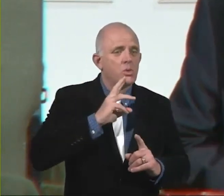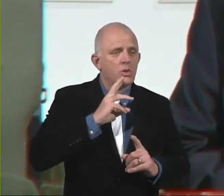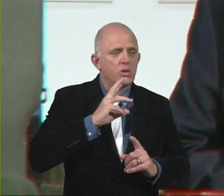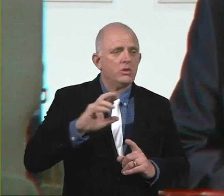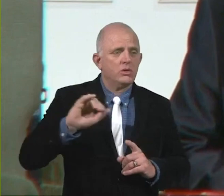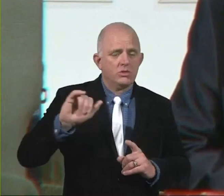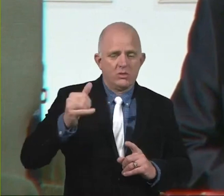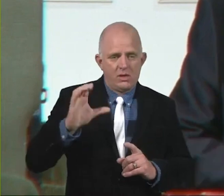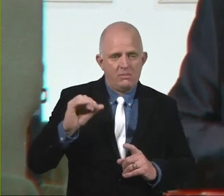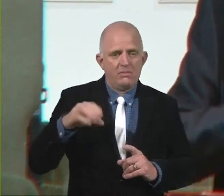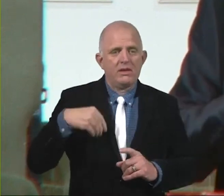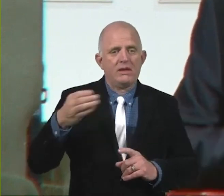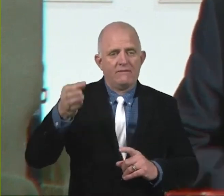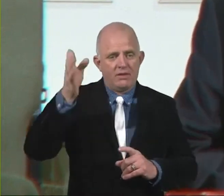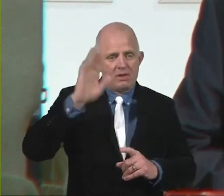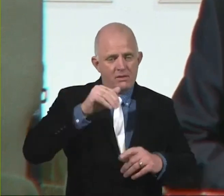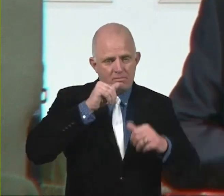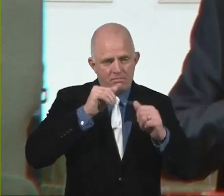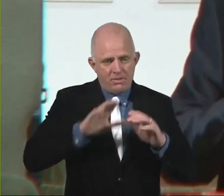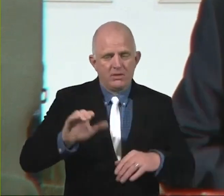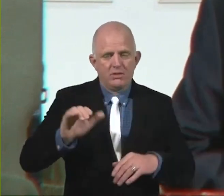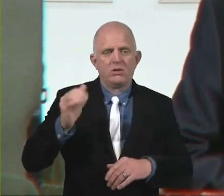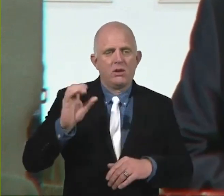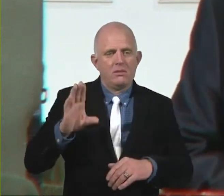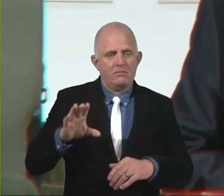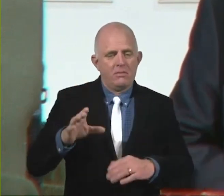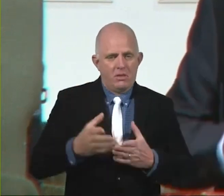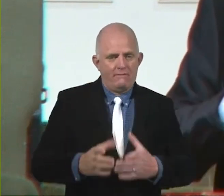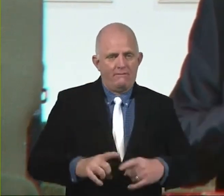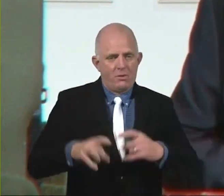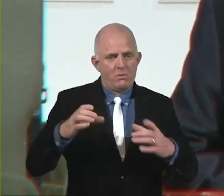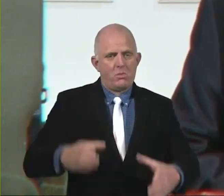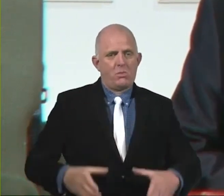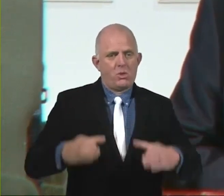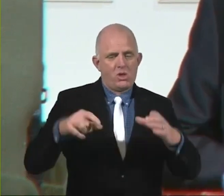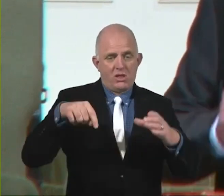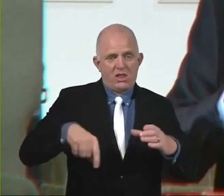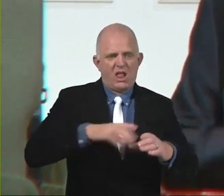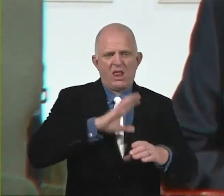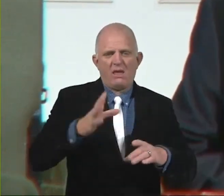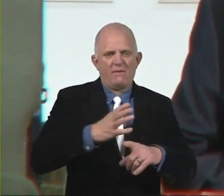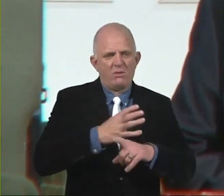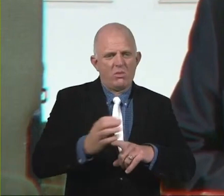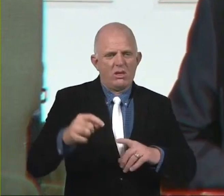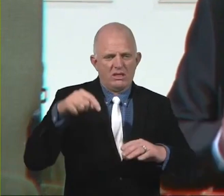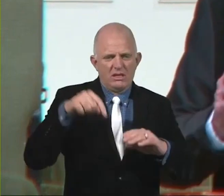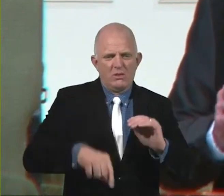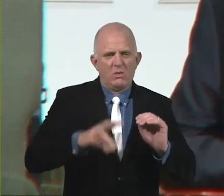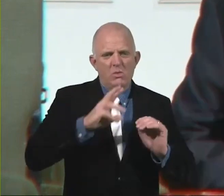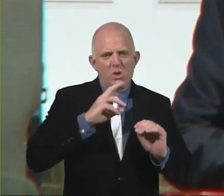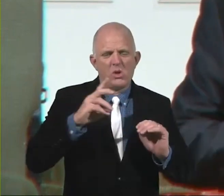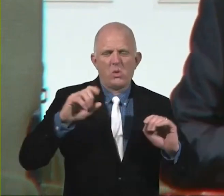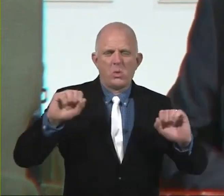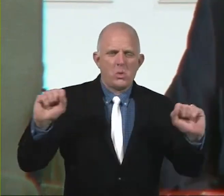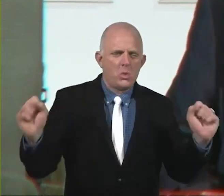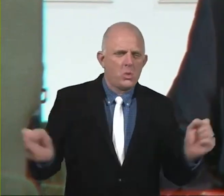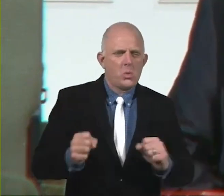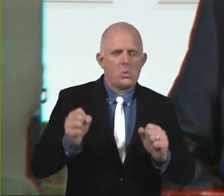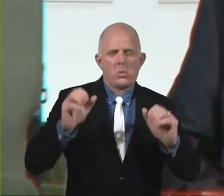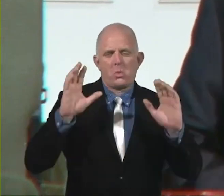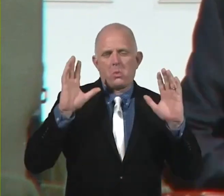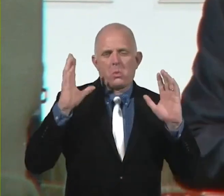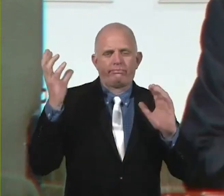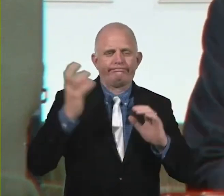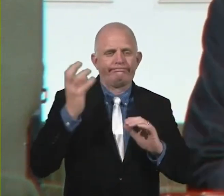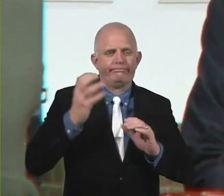that God blessed Jacob with, this well that's never run dry and it's deep and the water's cold and it's wonderful when it comes